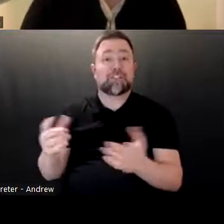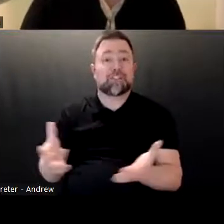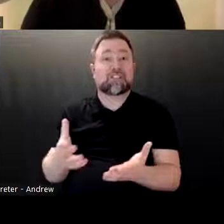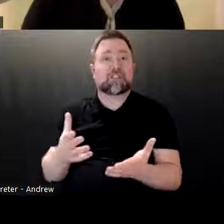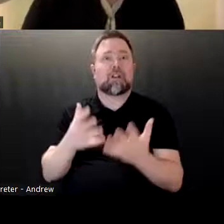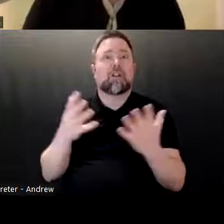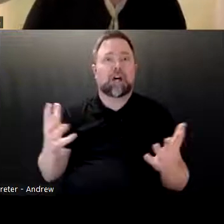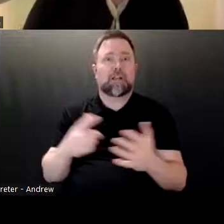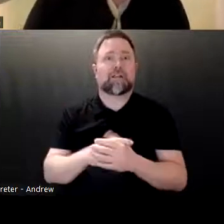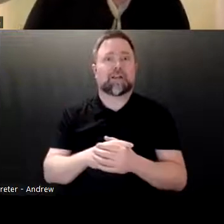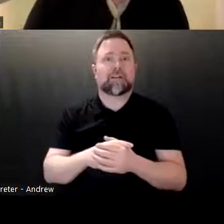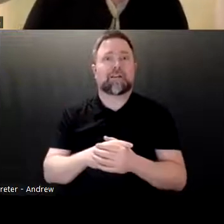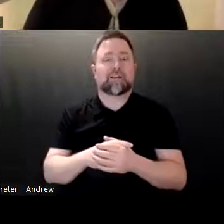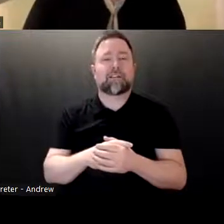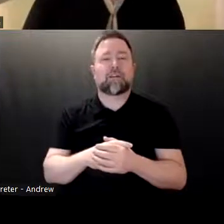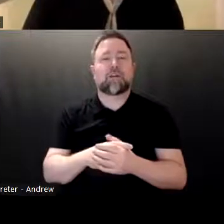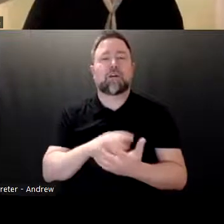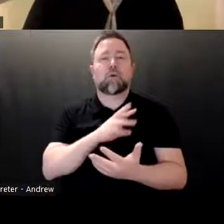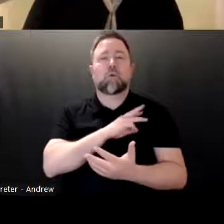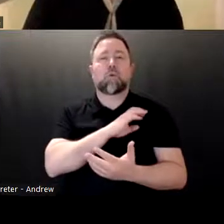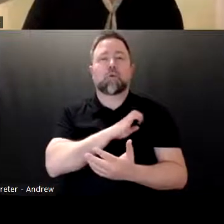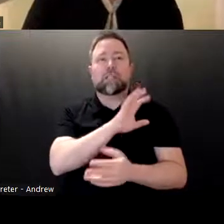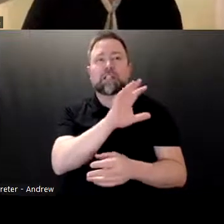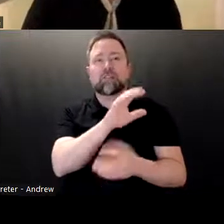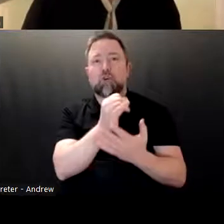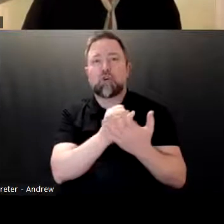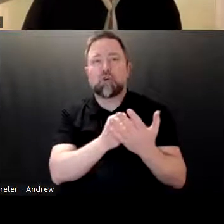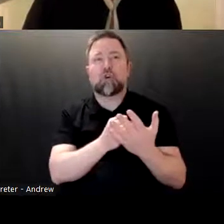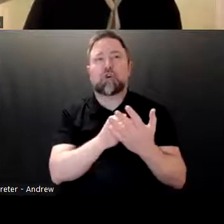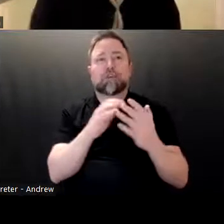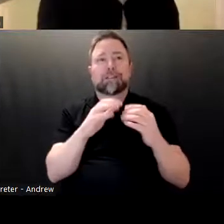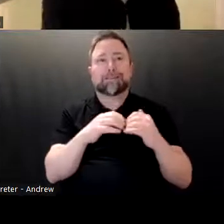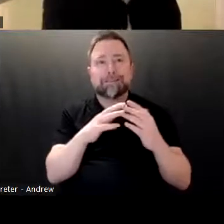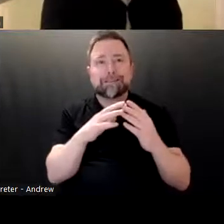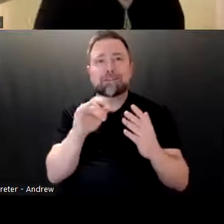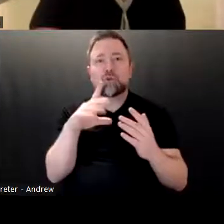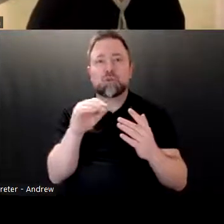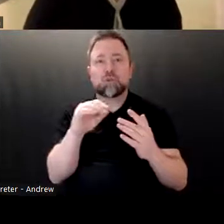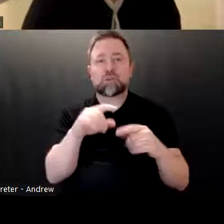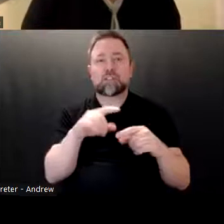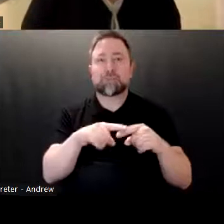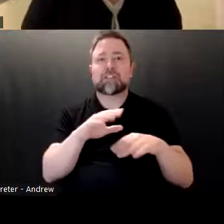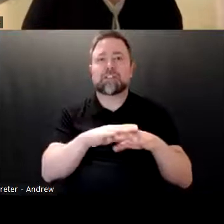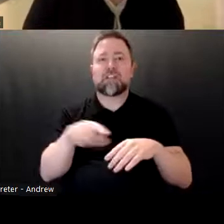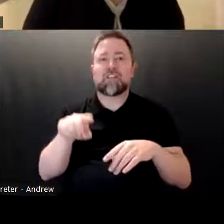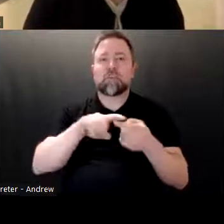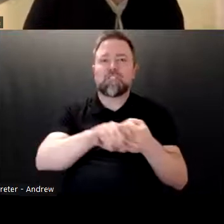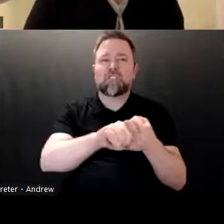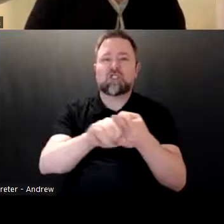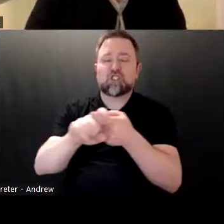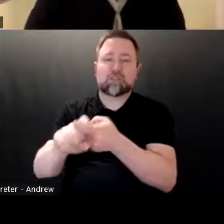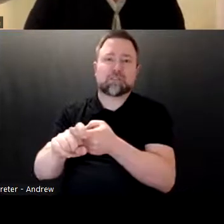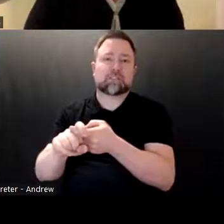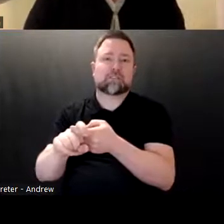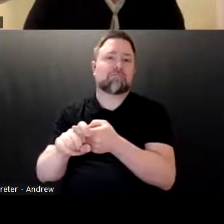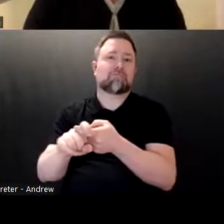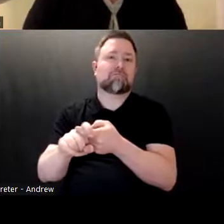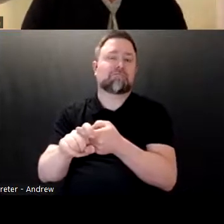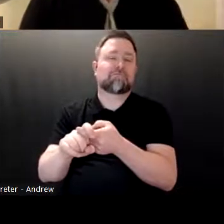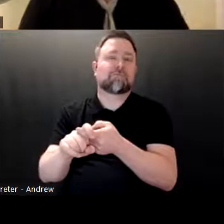many aspects of the site. We had a docent come in the other day to give a tour, took one look